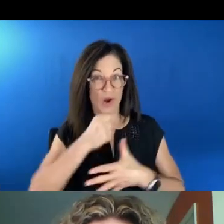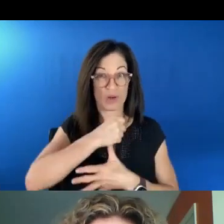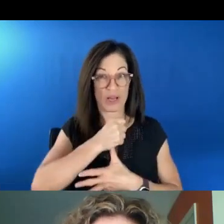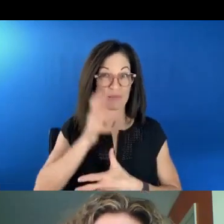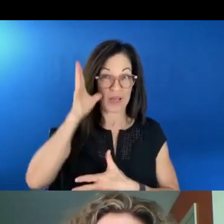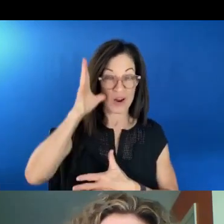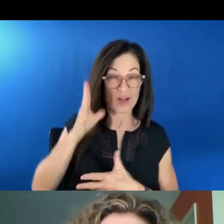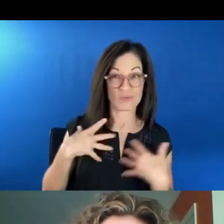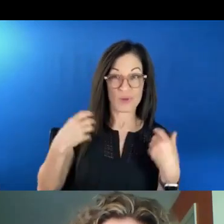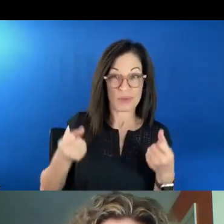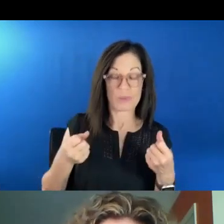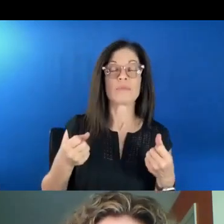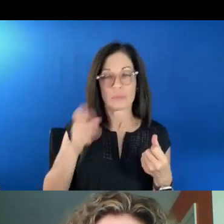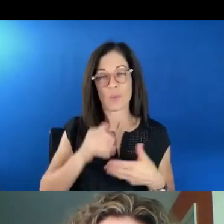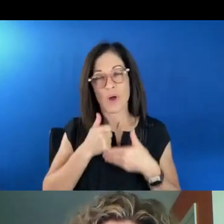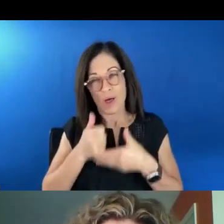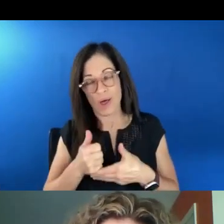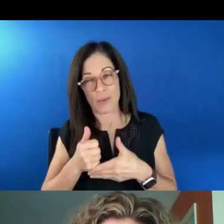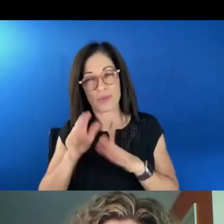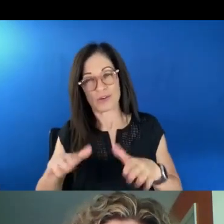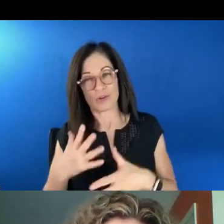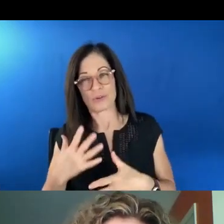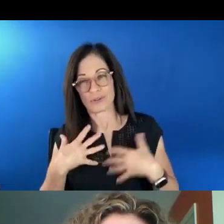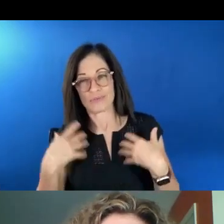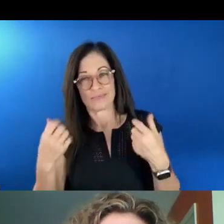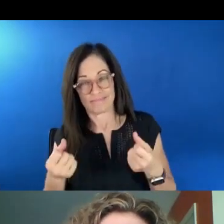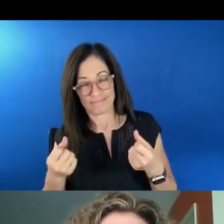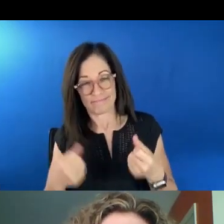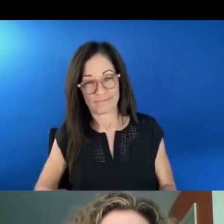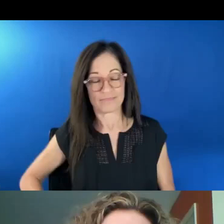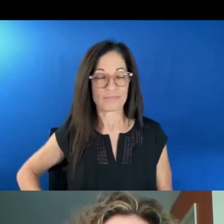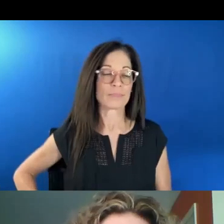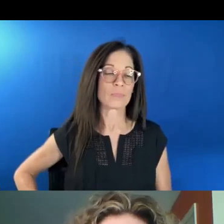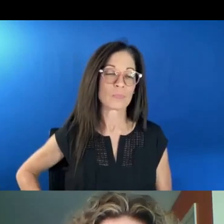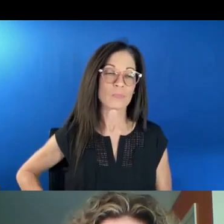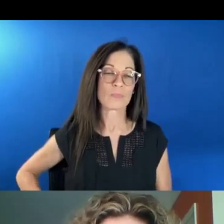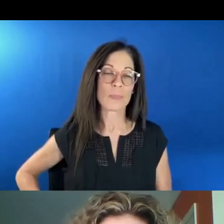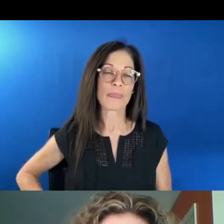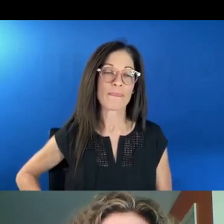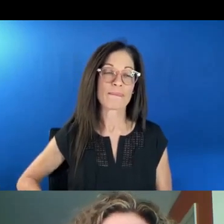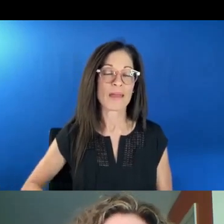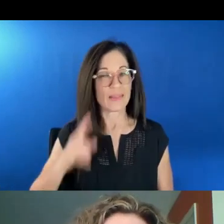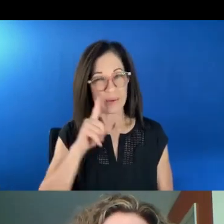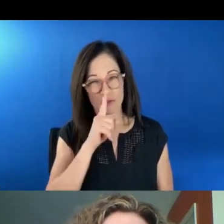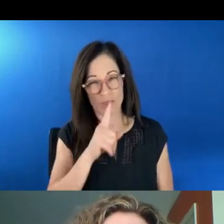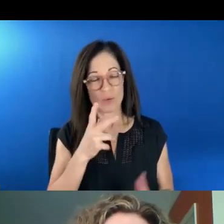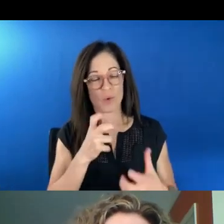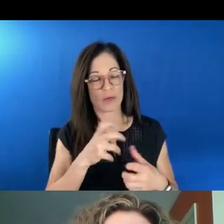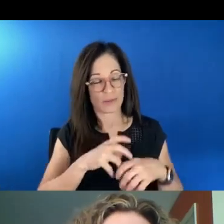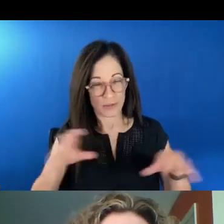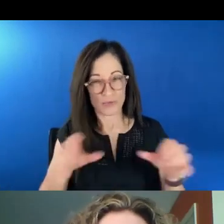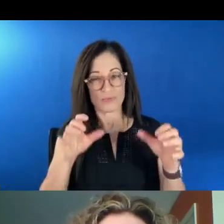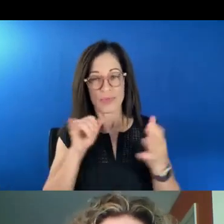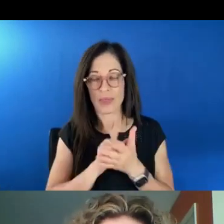parents, it helps the well-being of children. And I think we really want to get ahead of that. It helps